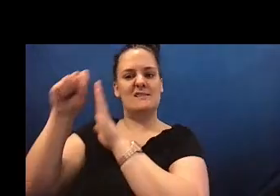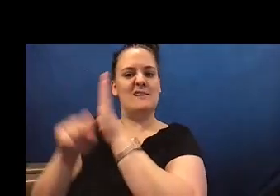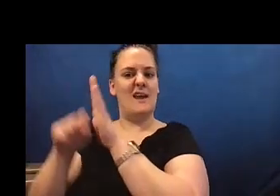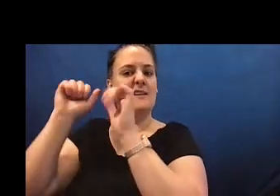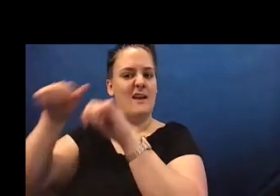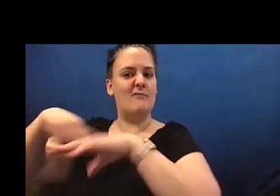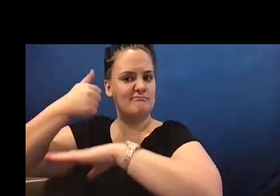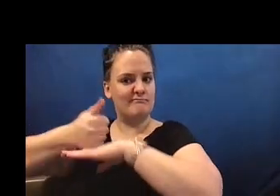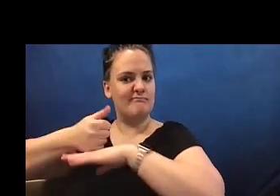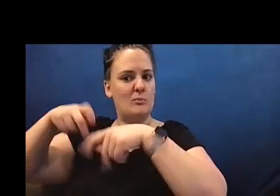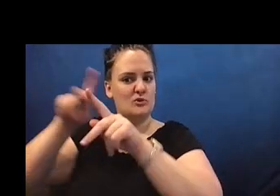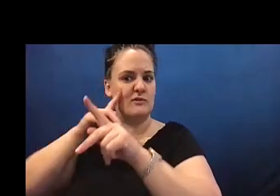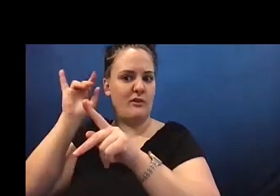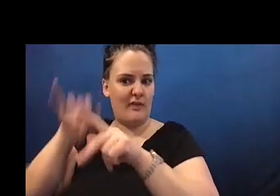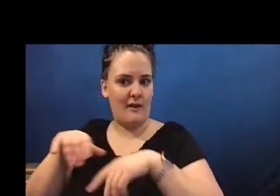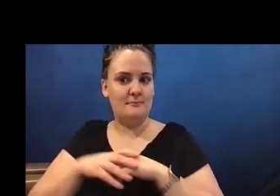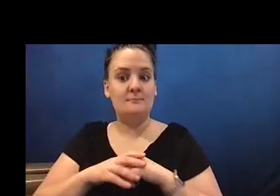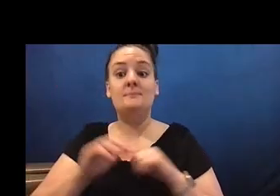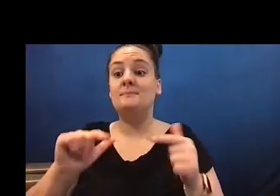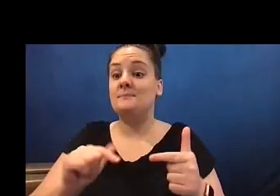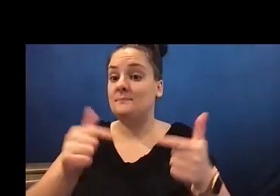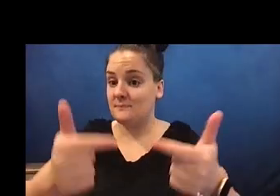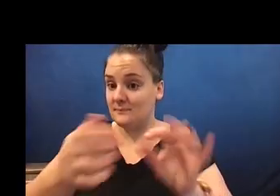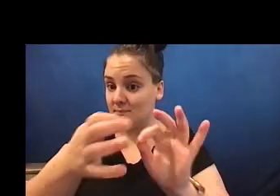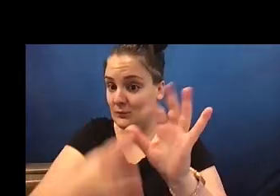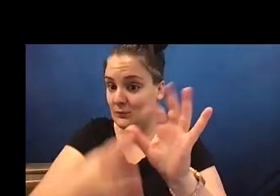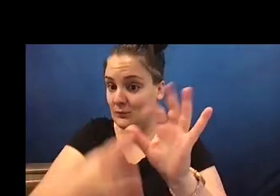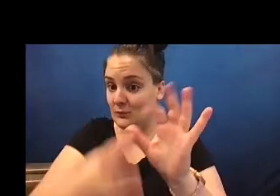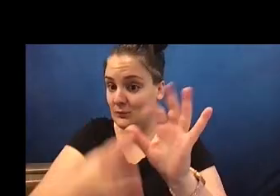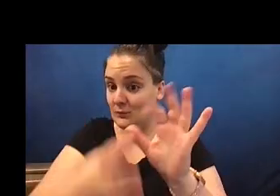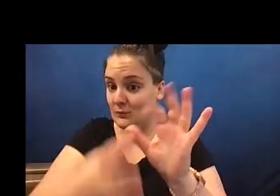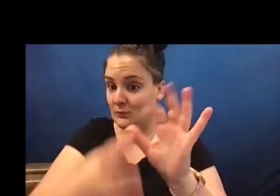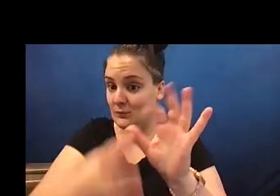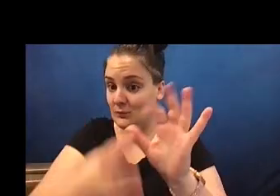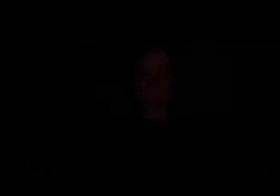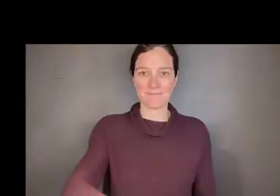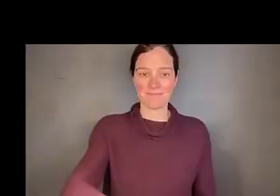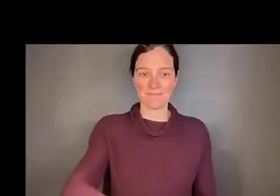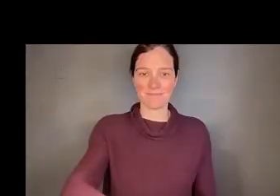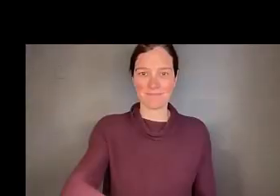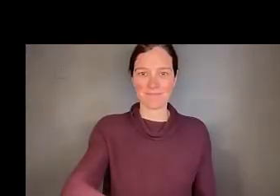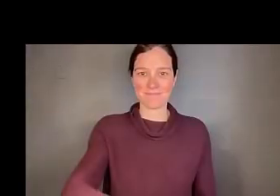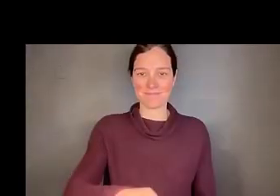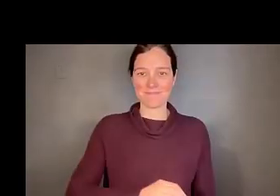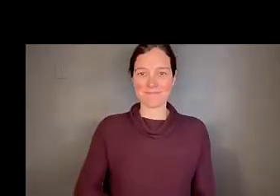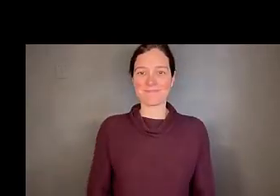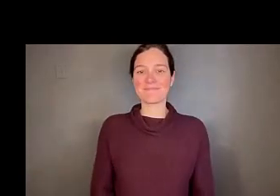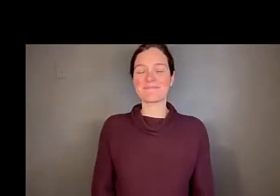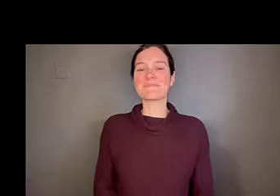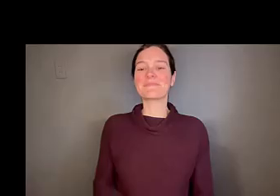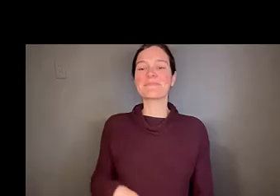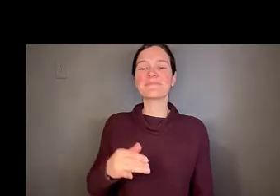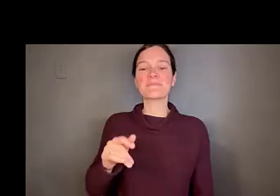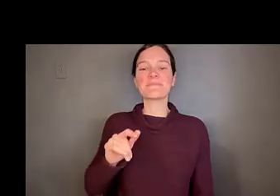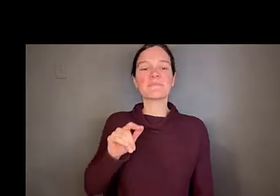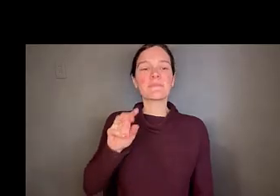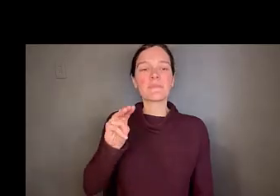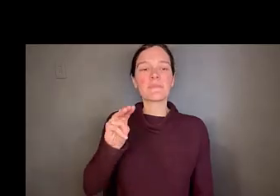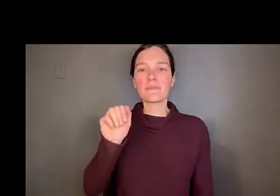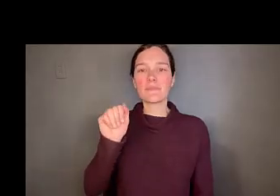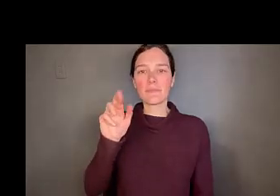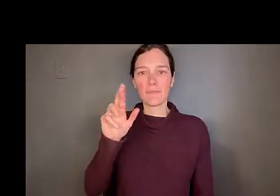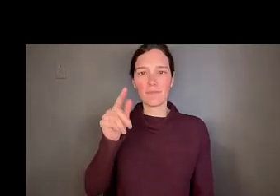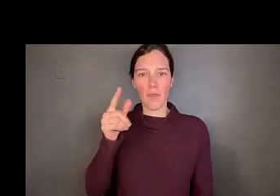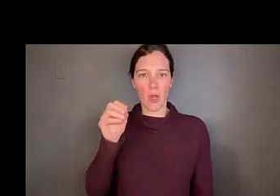place. Thank you. Margot, okay, if I ask you the same question, how are you navigating this labor